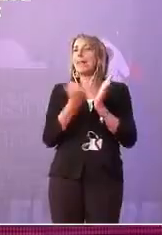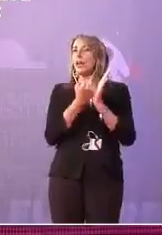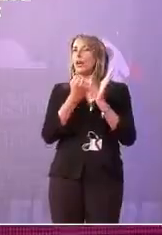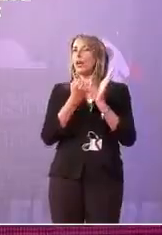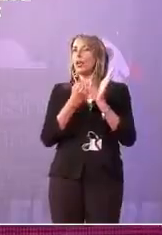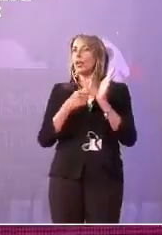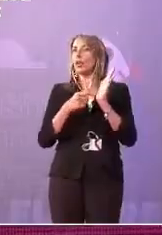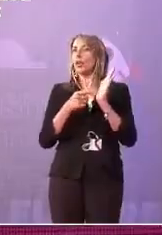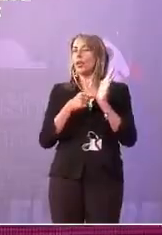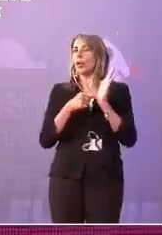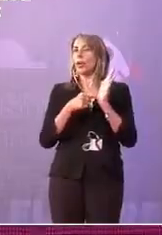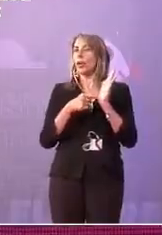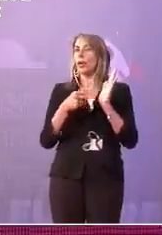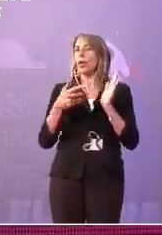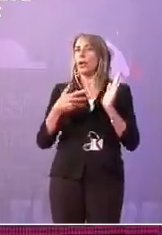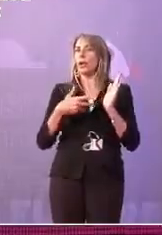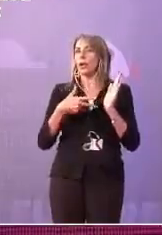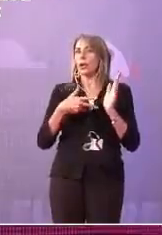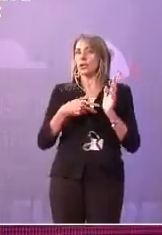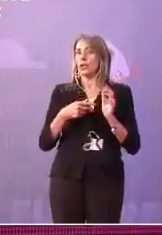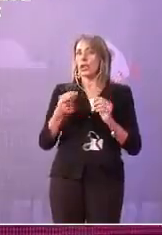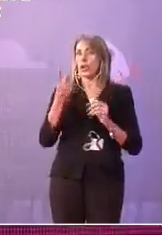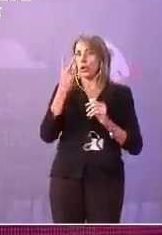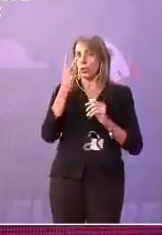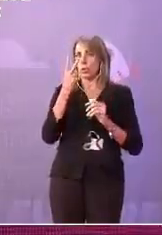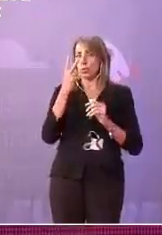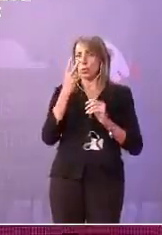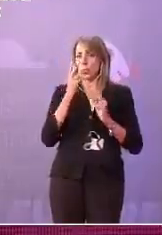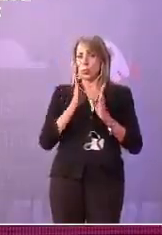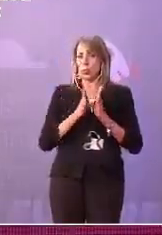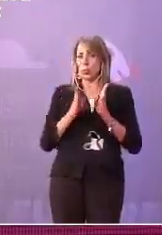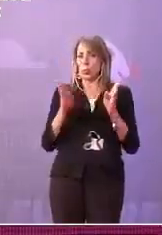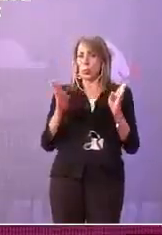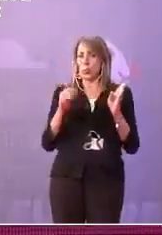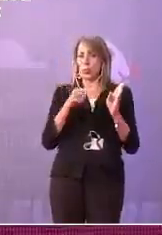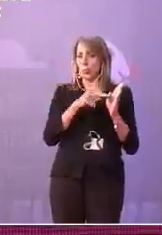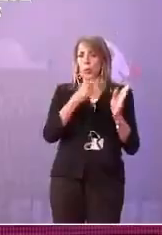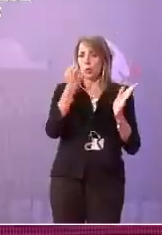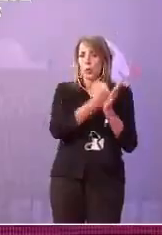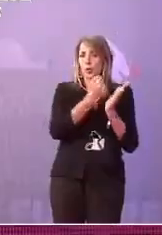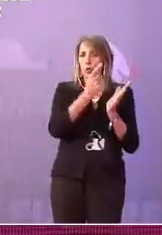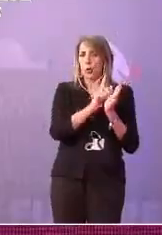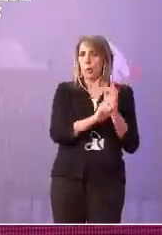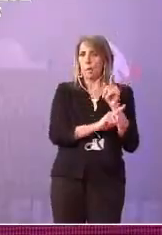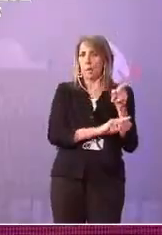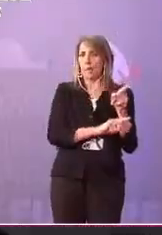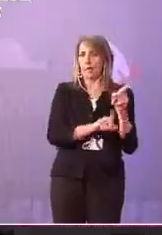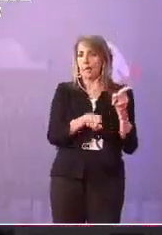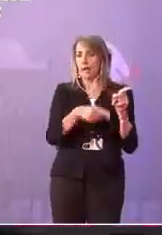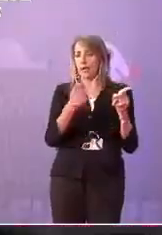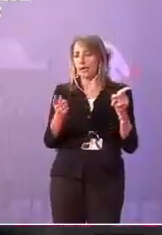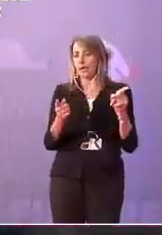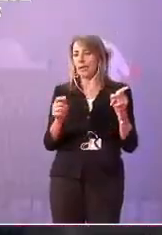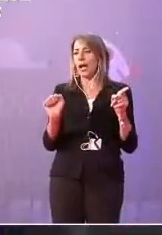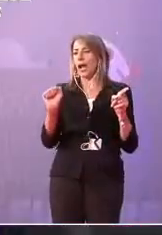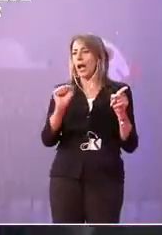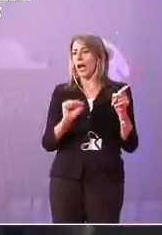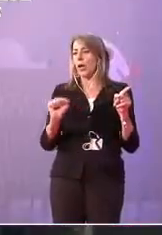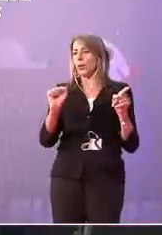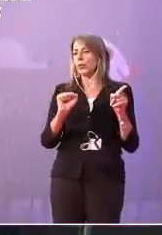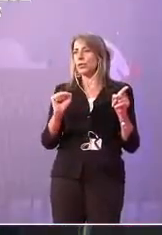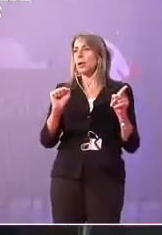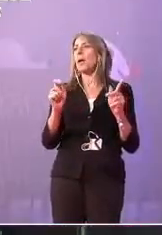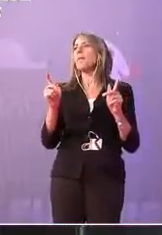unit is not a patent, while the audio engine monitor, we have deposited the first